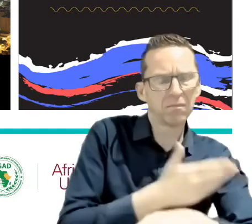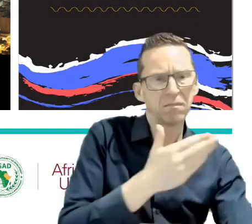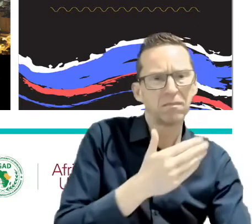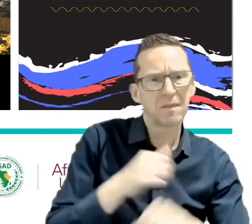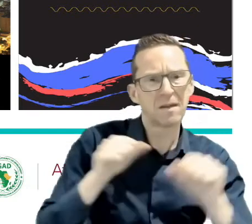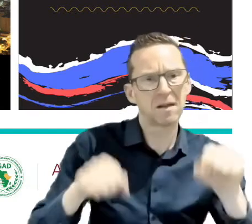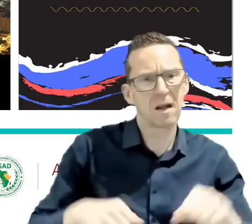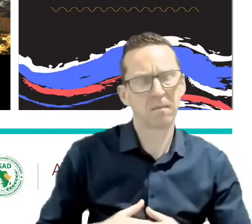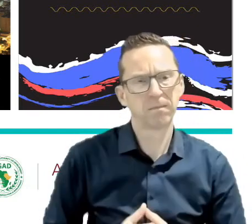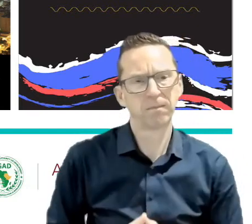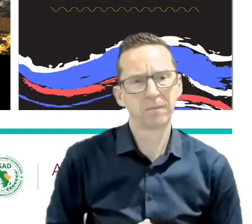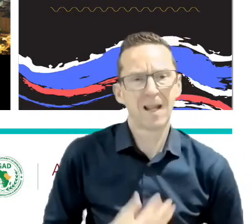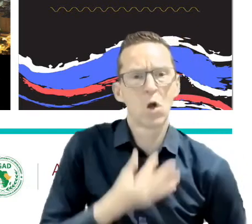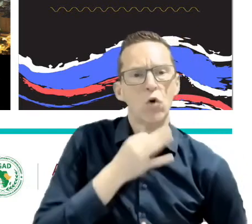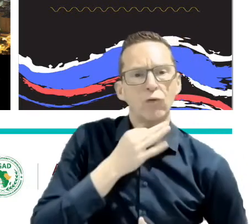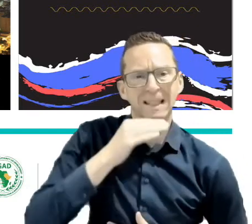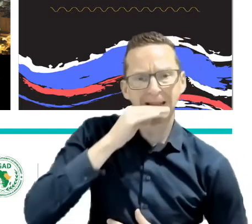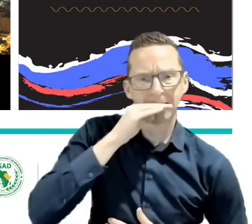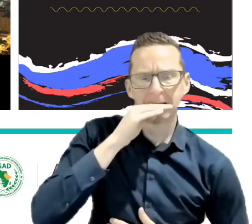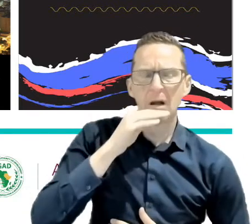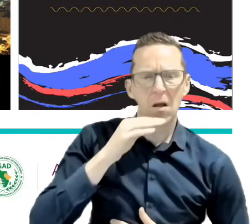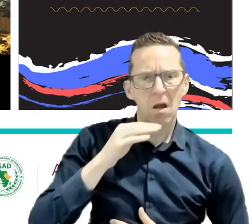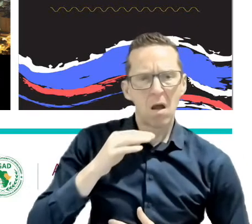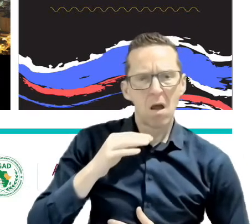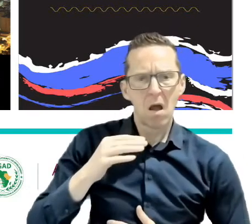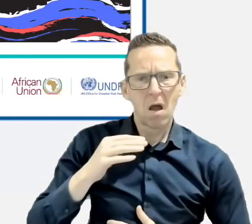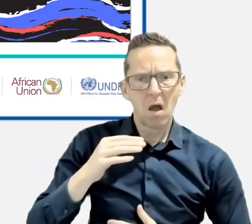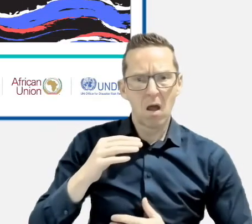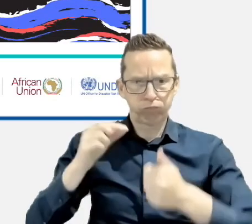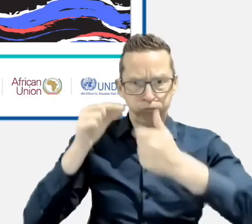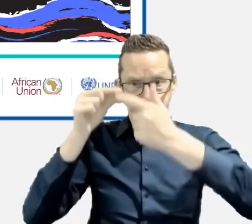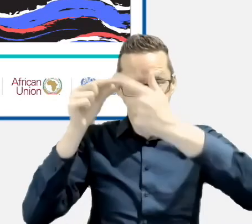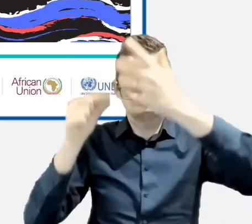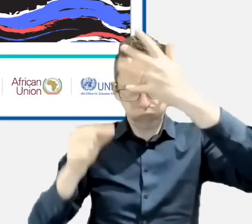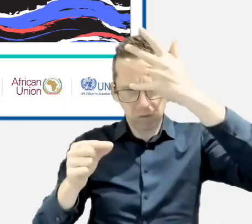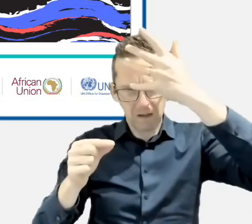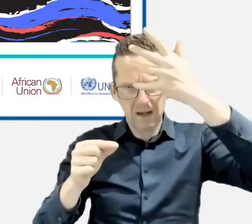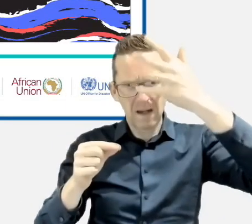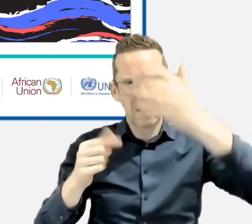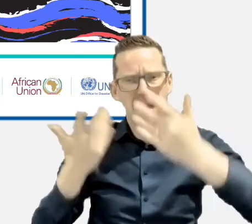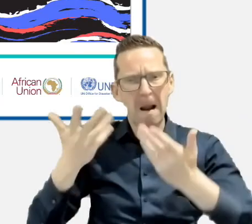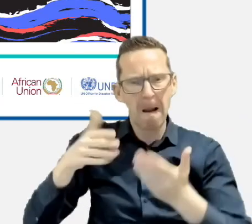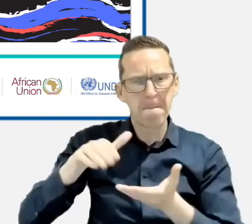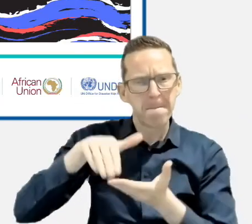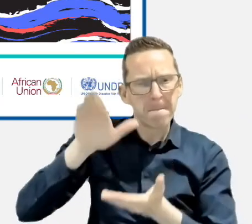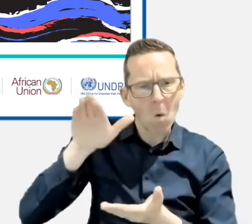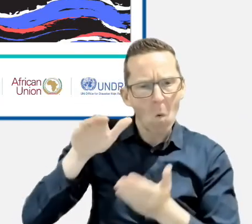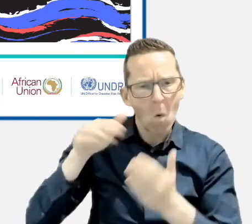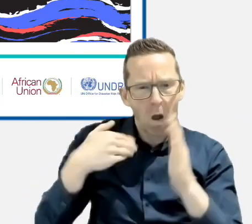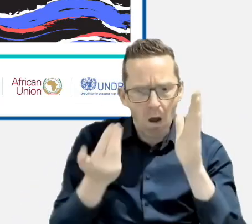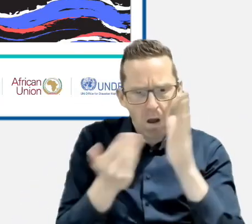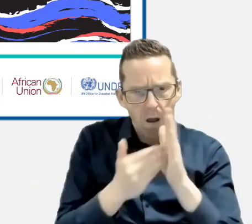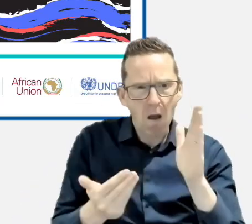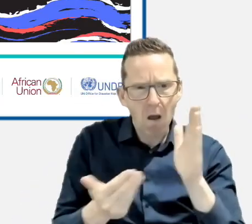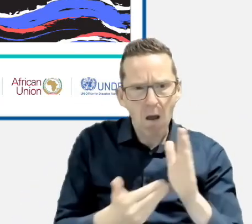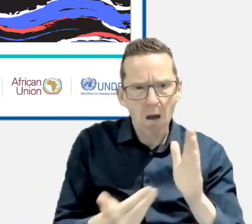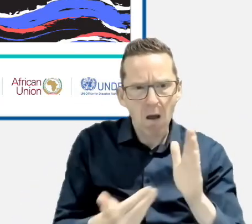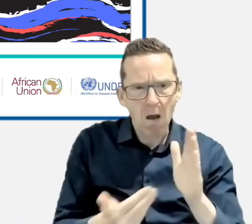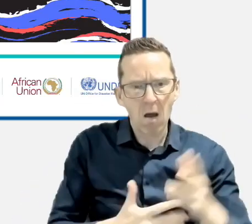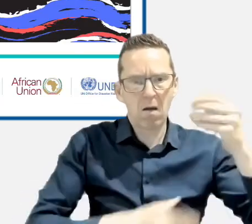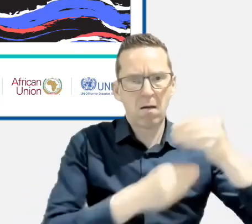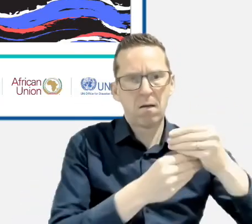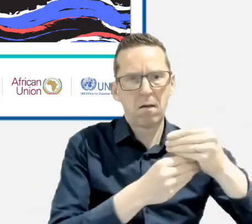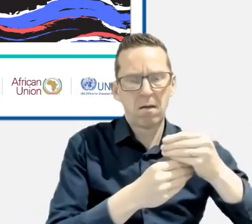10 hazards, is important. We need to do that layered risk assessment, and we need to prepare for those, and we need to look at the